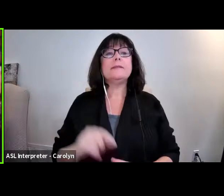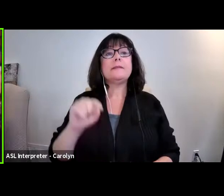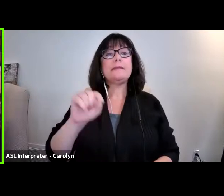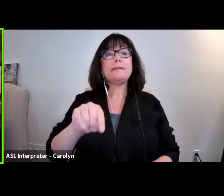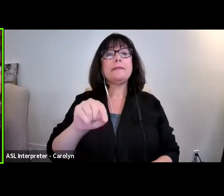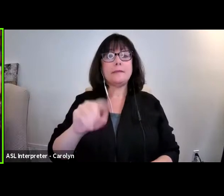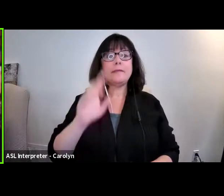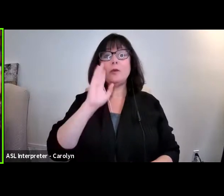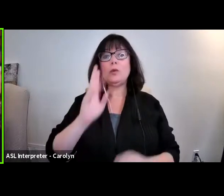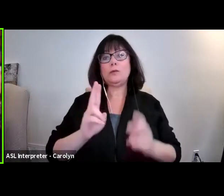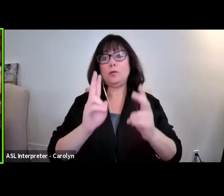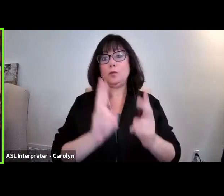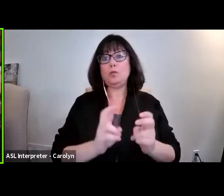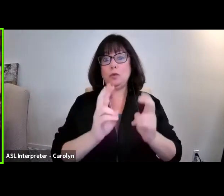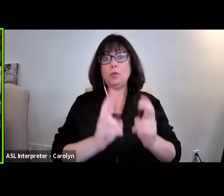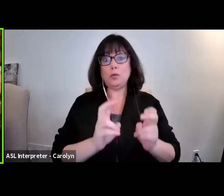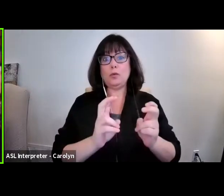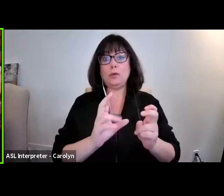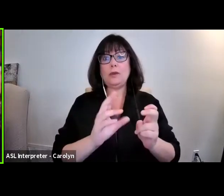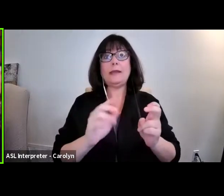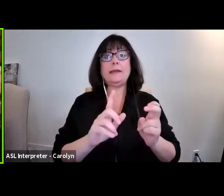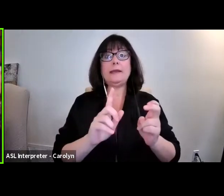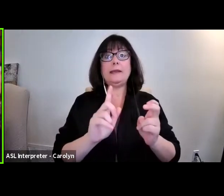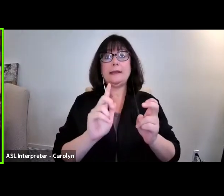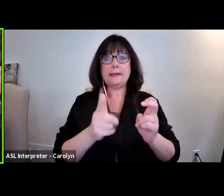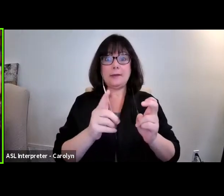the event on our website,